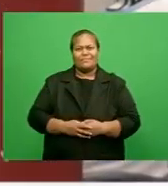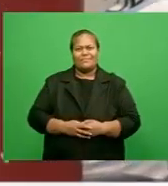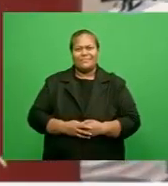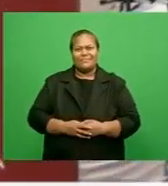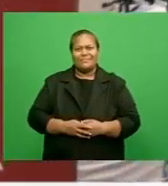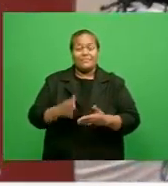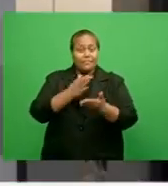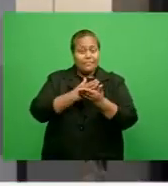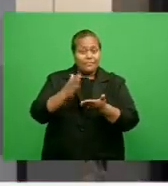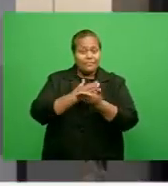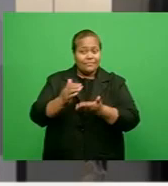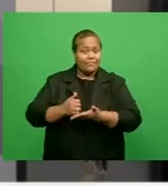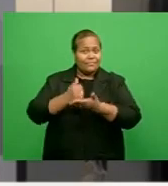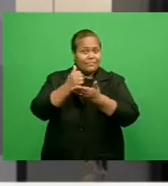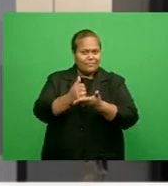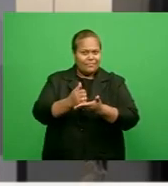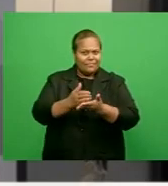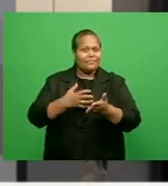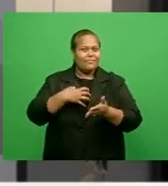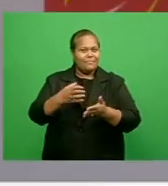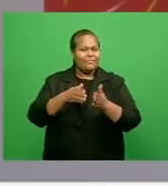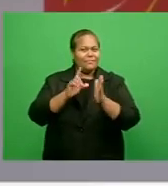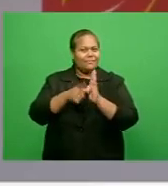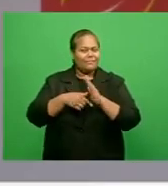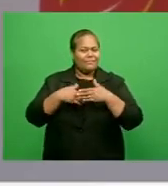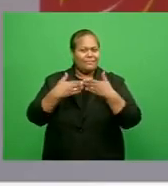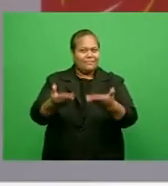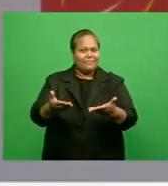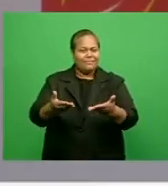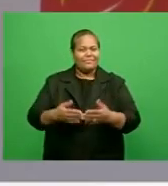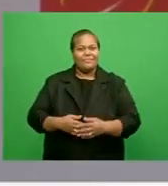And FMPF assistance extended.